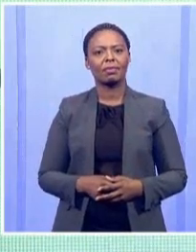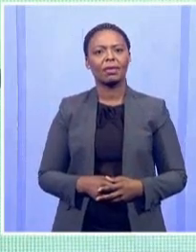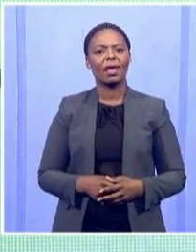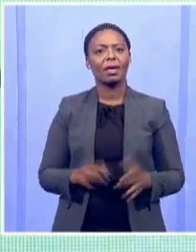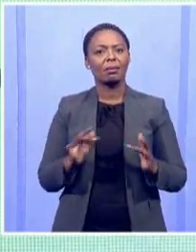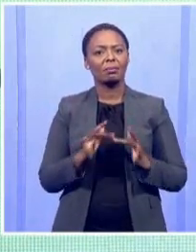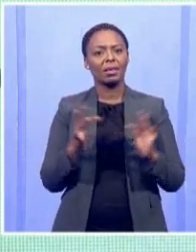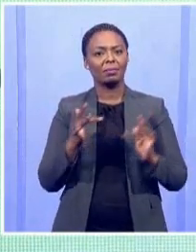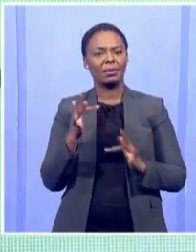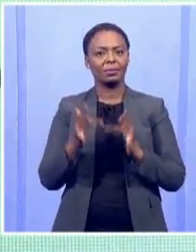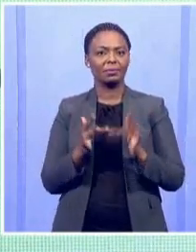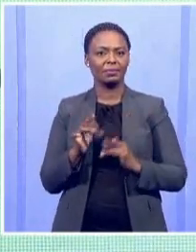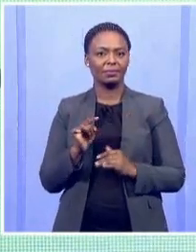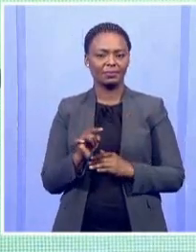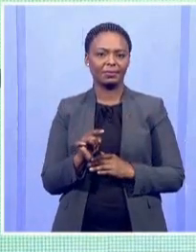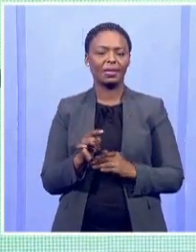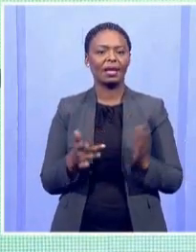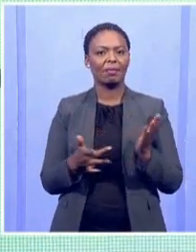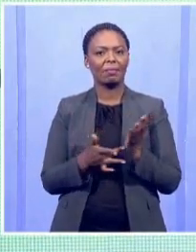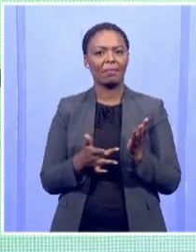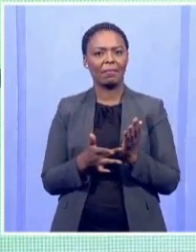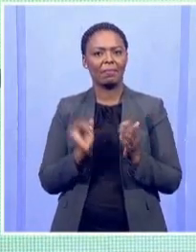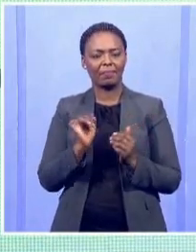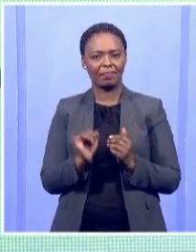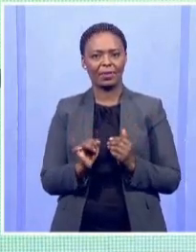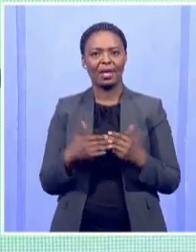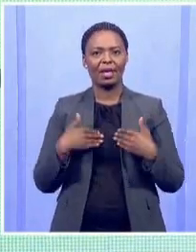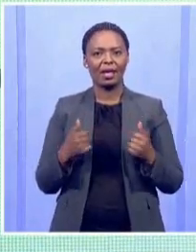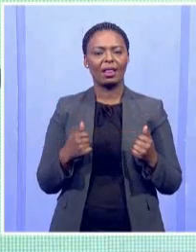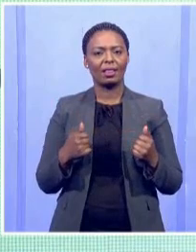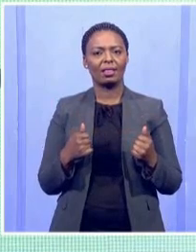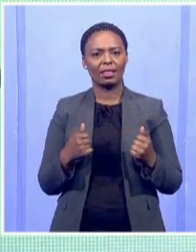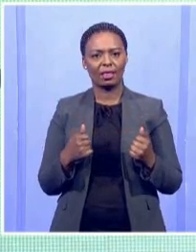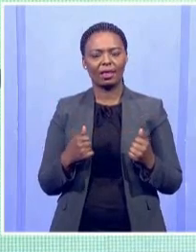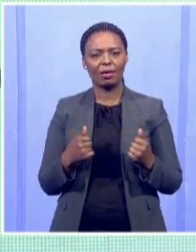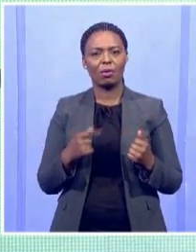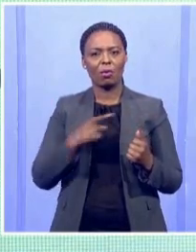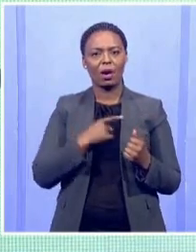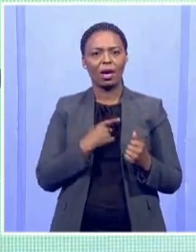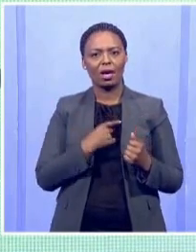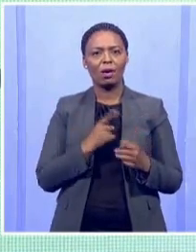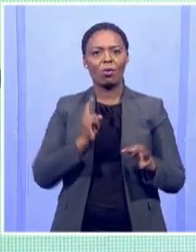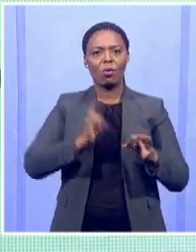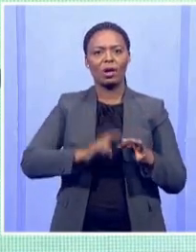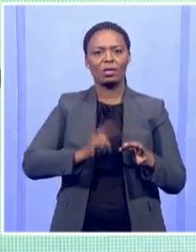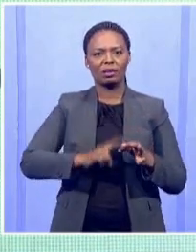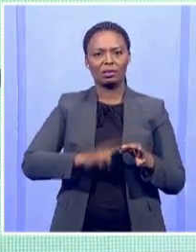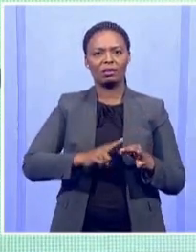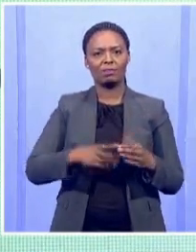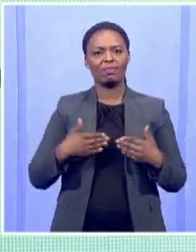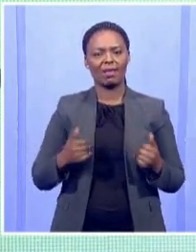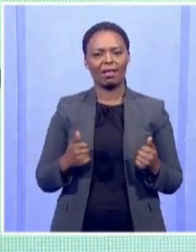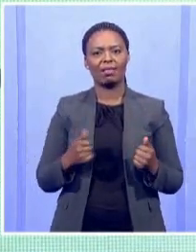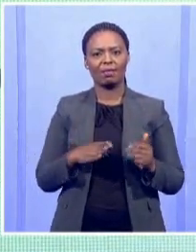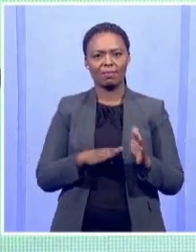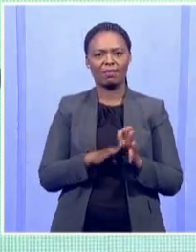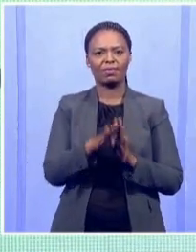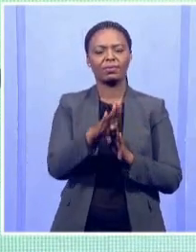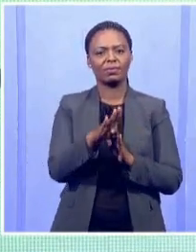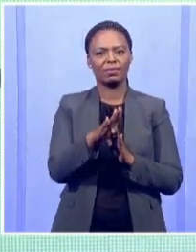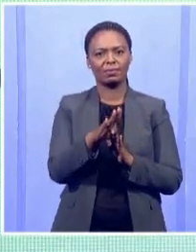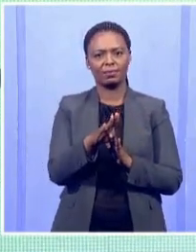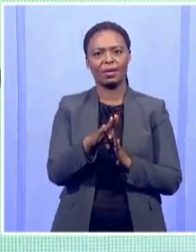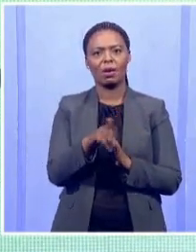technologies to improve the quality and coverage of healthcare in terms of making sure that we can increase access